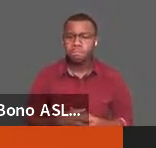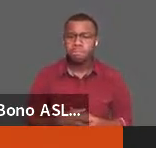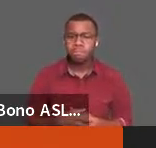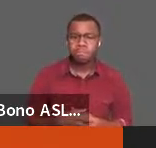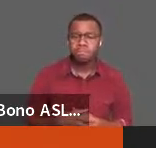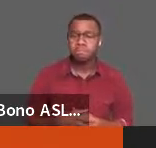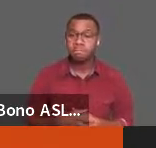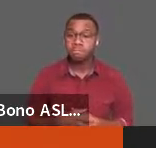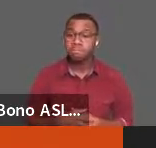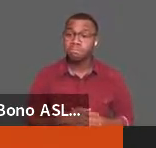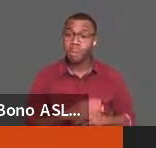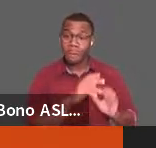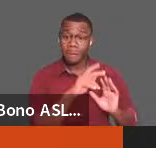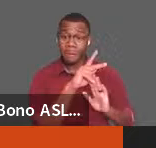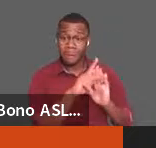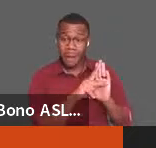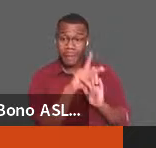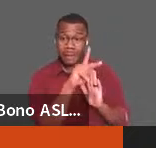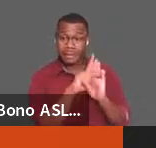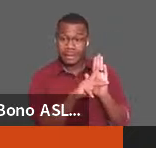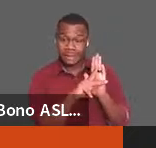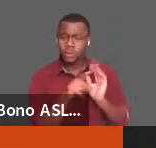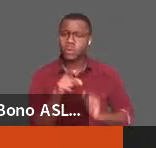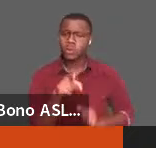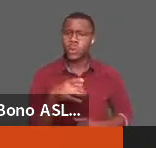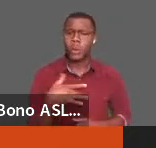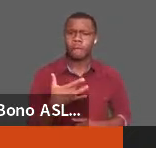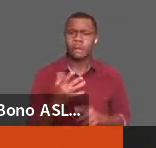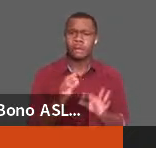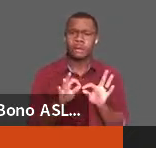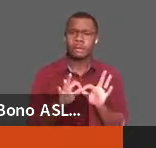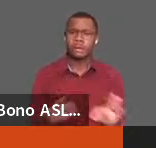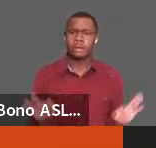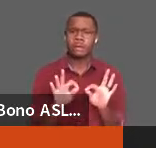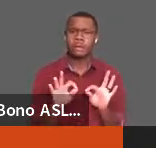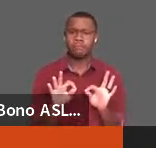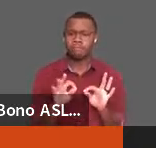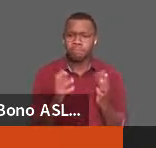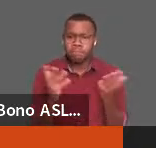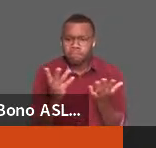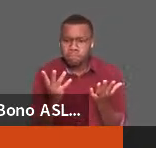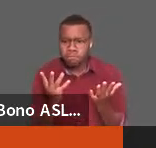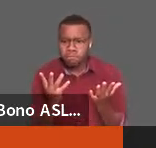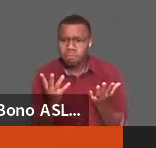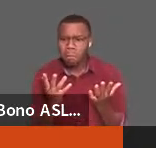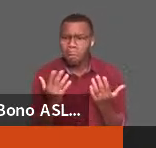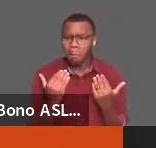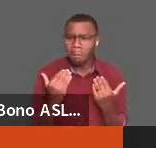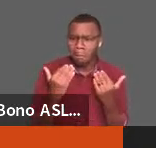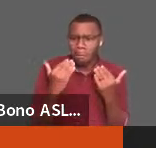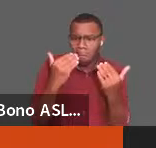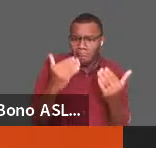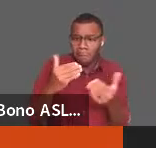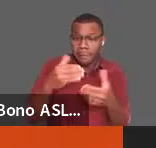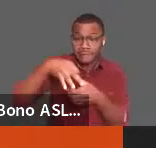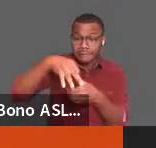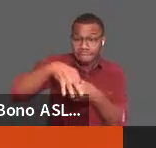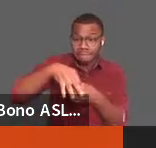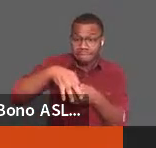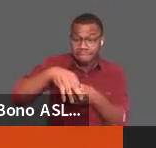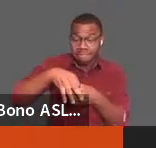policy areas are the most important in the district. Thank you for your